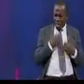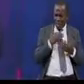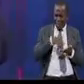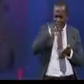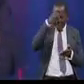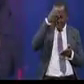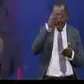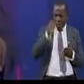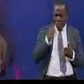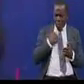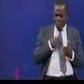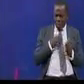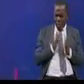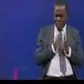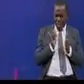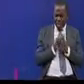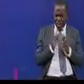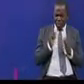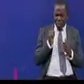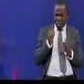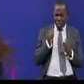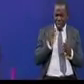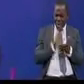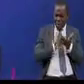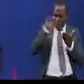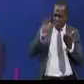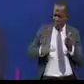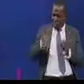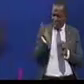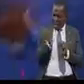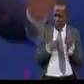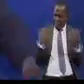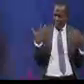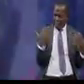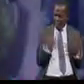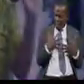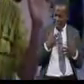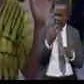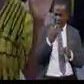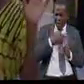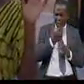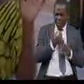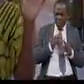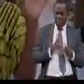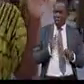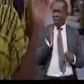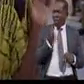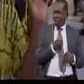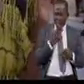every fear away from every life in Jesus' name.